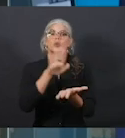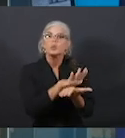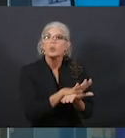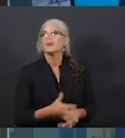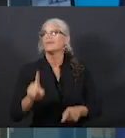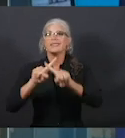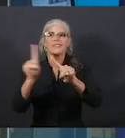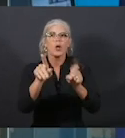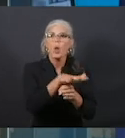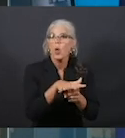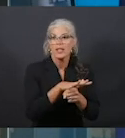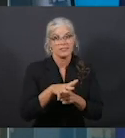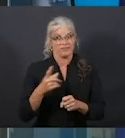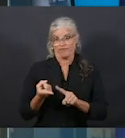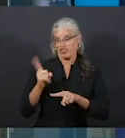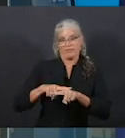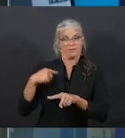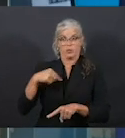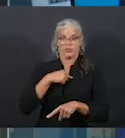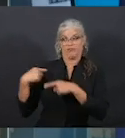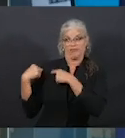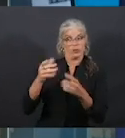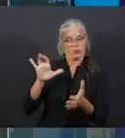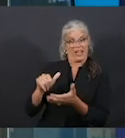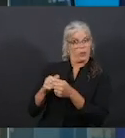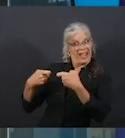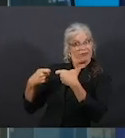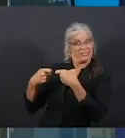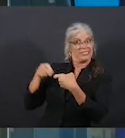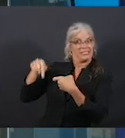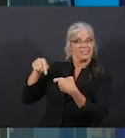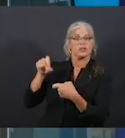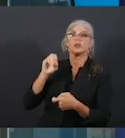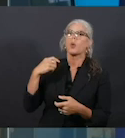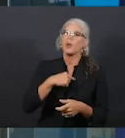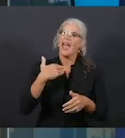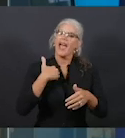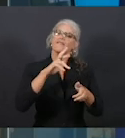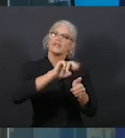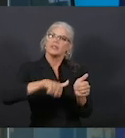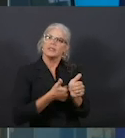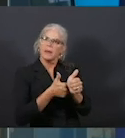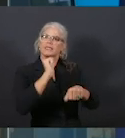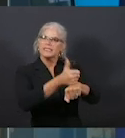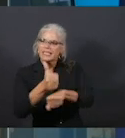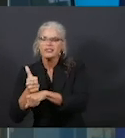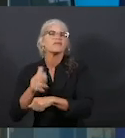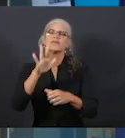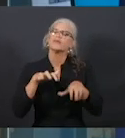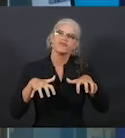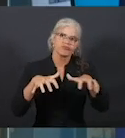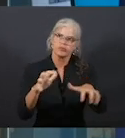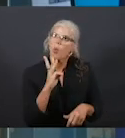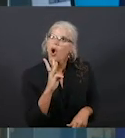time we've ever done this with utility. So there have substations. We're going to have a lot of water. If those substations flood, that's